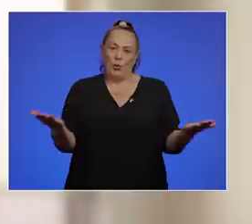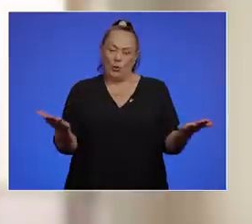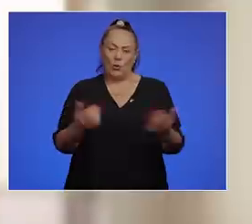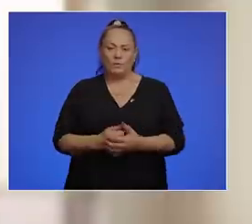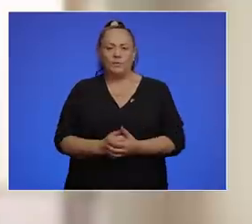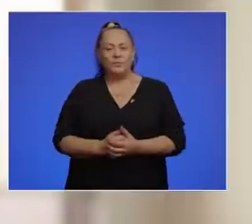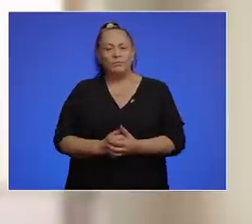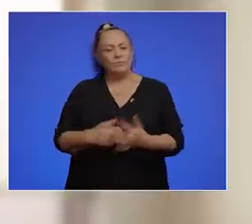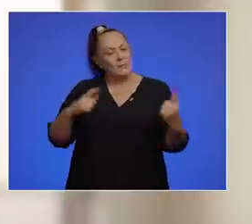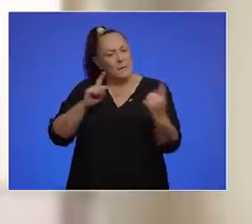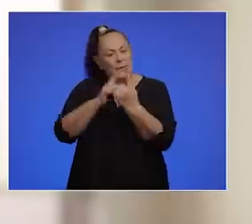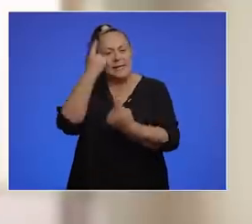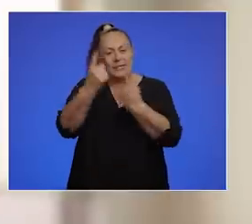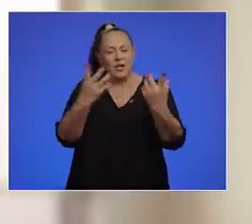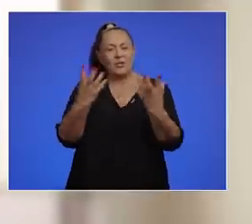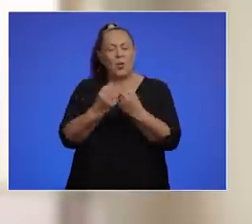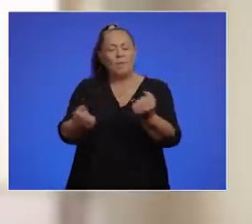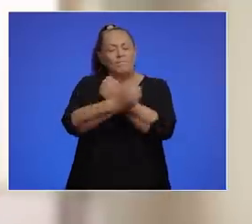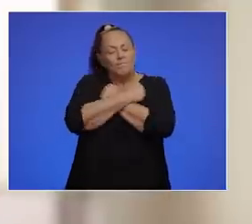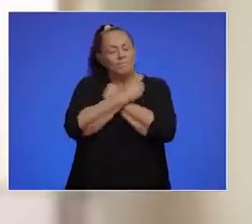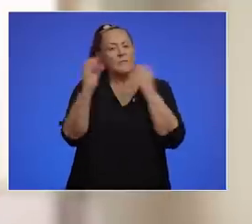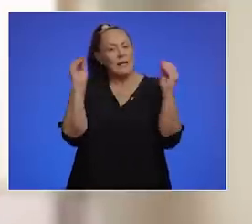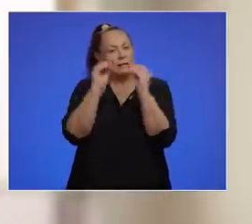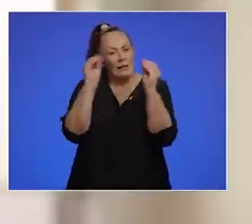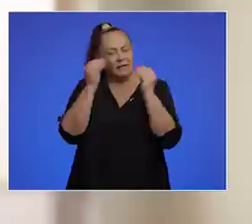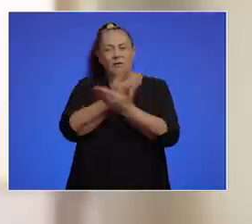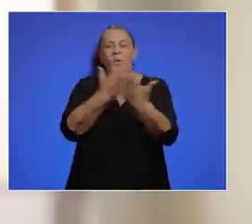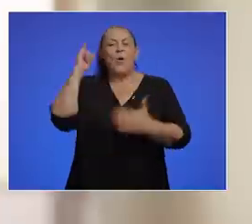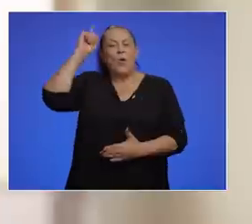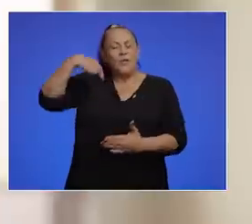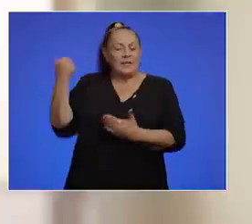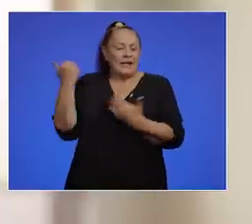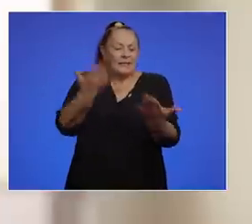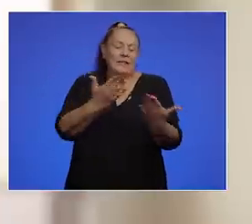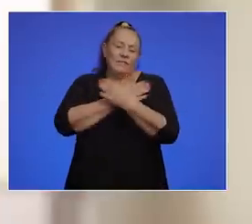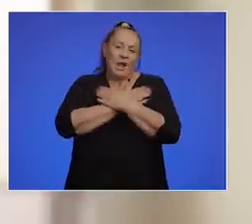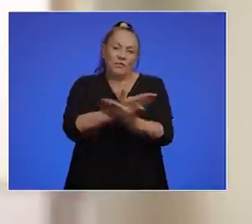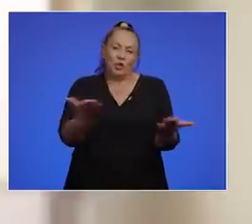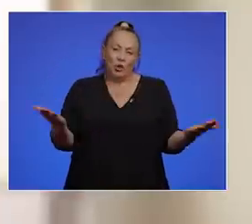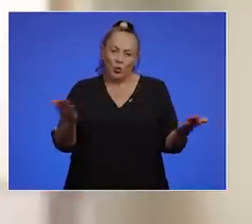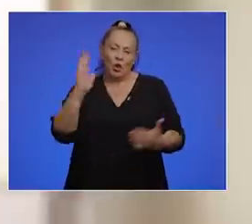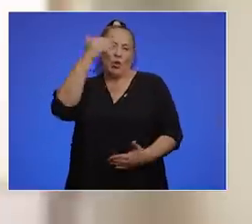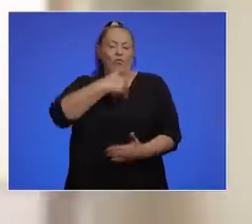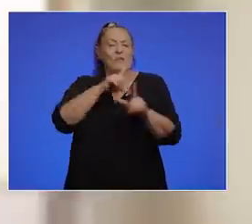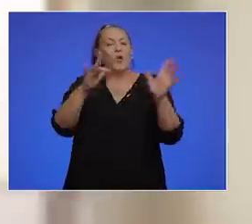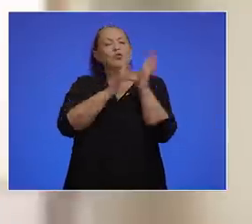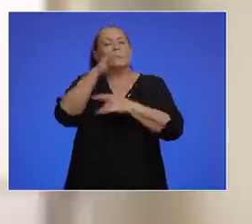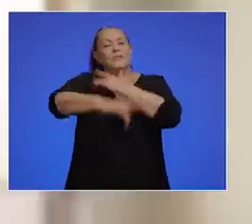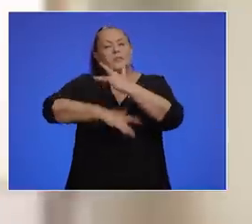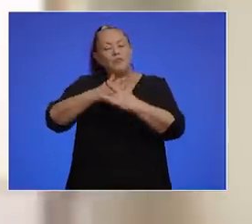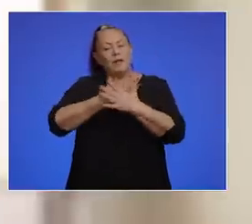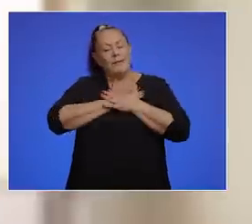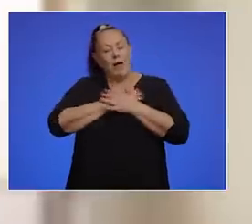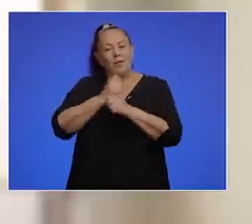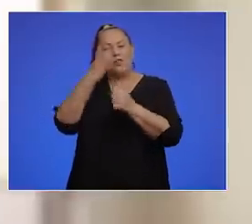Greet one another with the holy kiss All the saints send you greetings The grace of the Lord Jesus Christ The love